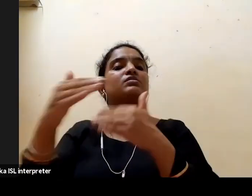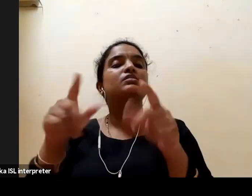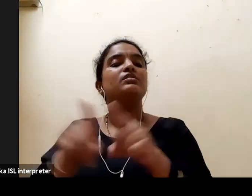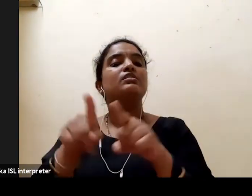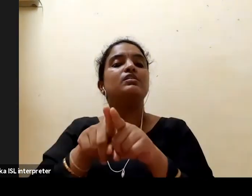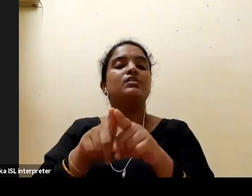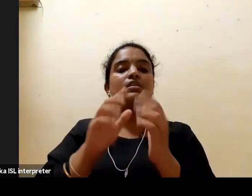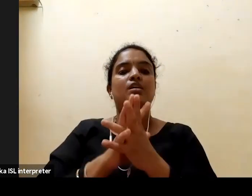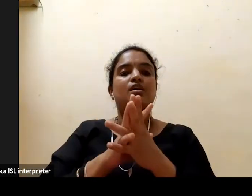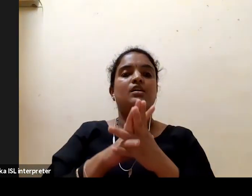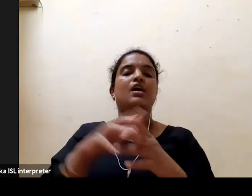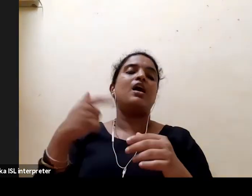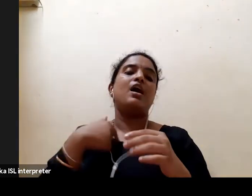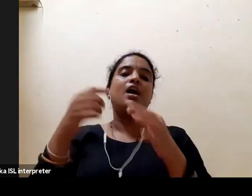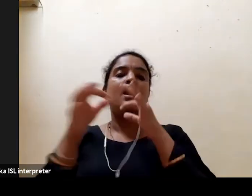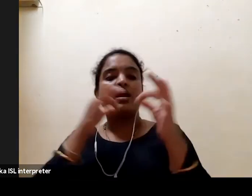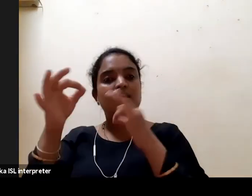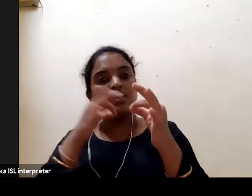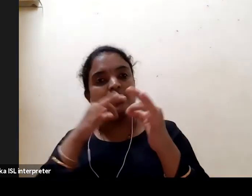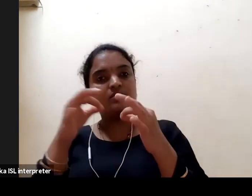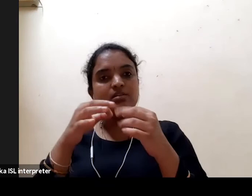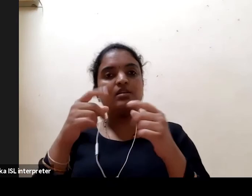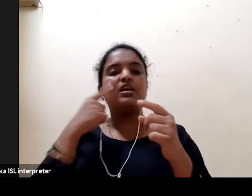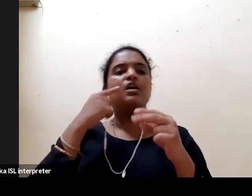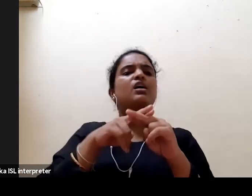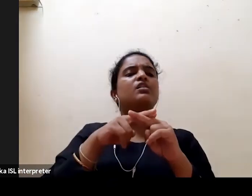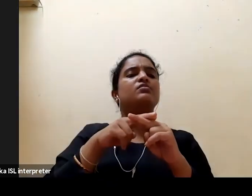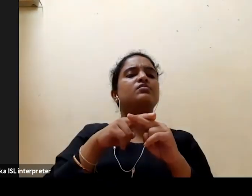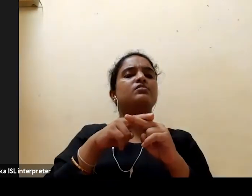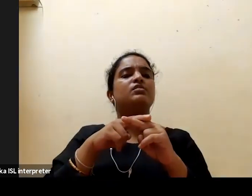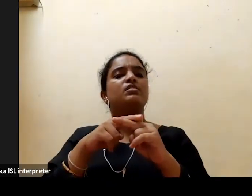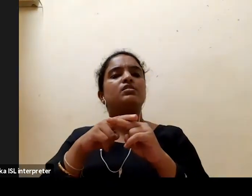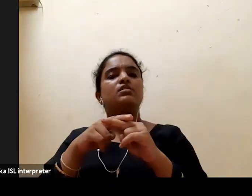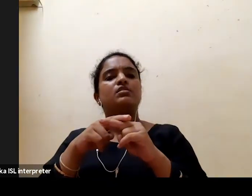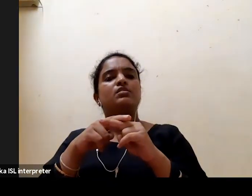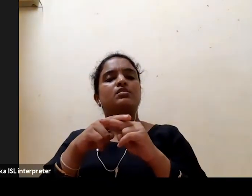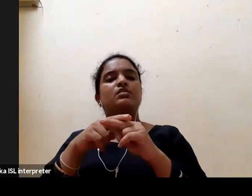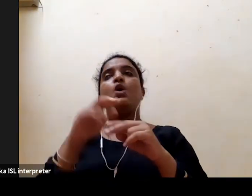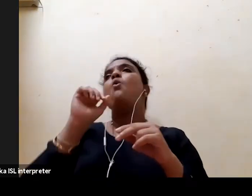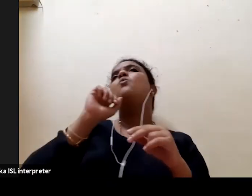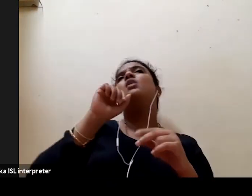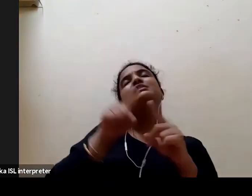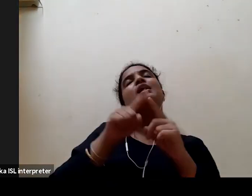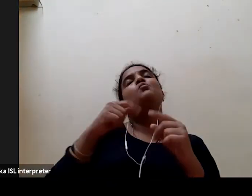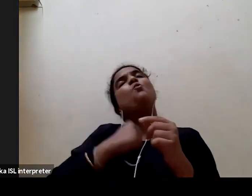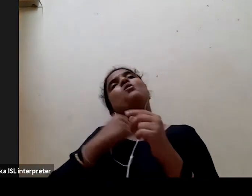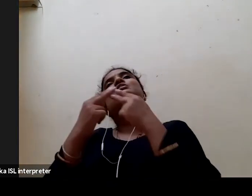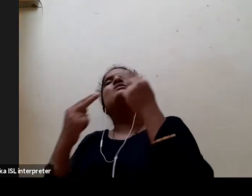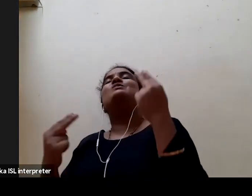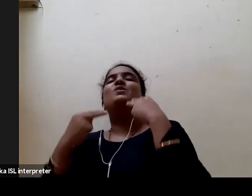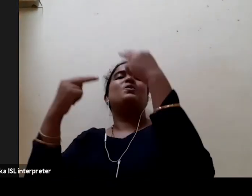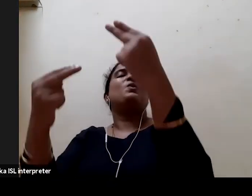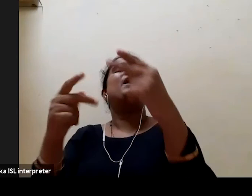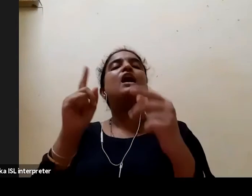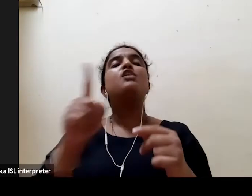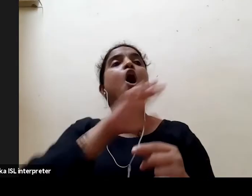personal. Like I explained, like someone is sitting in your living room, you are telling your story of palak paneer. So it doesn't matter if everybody has written